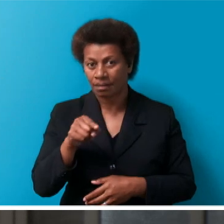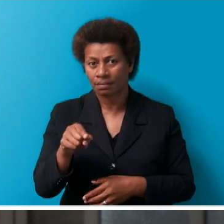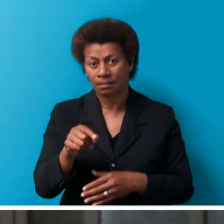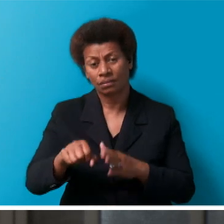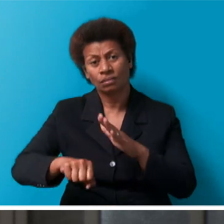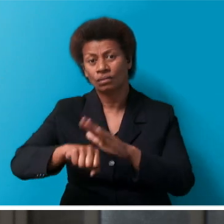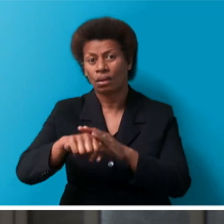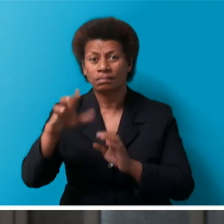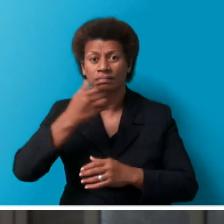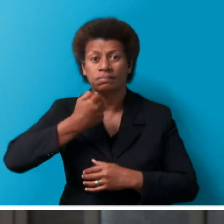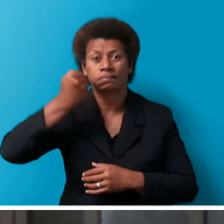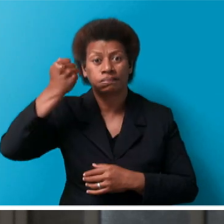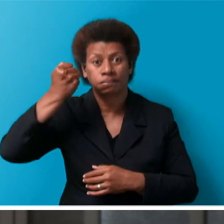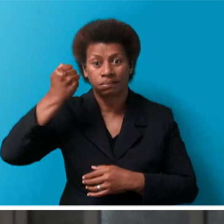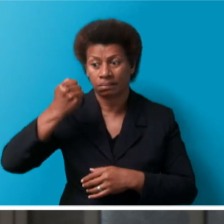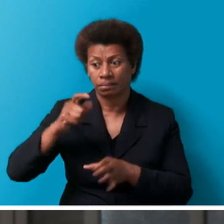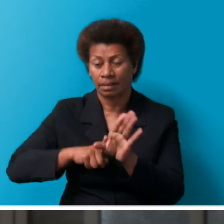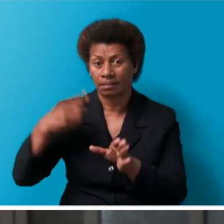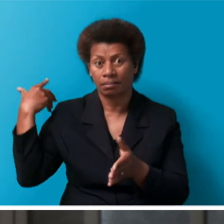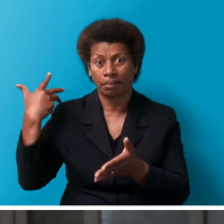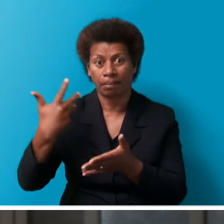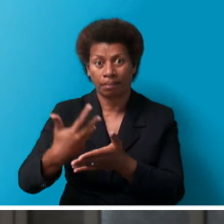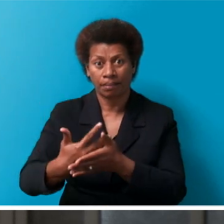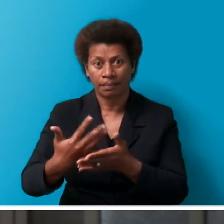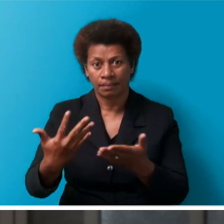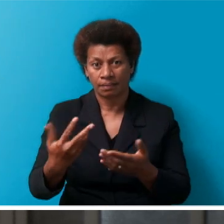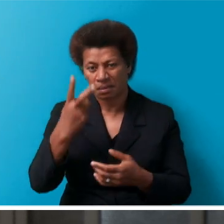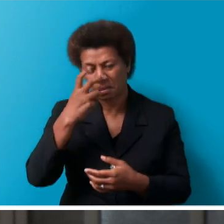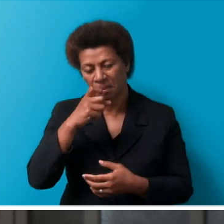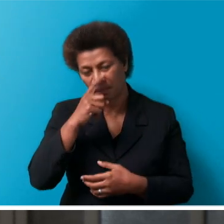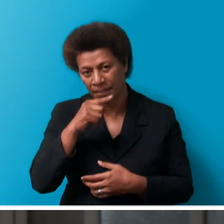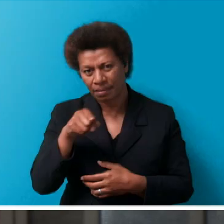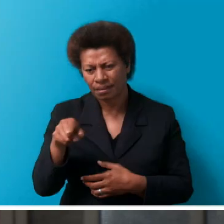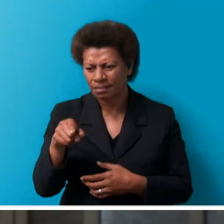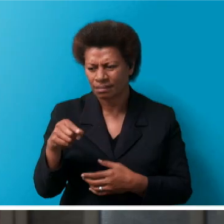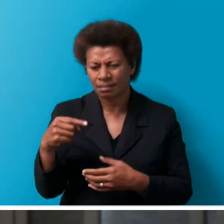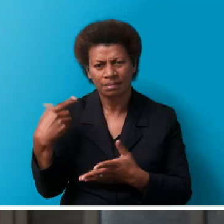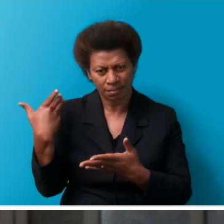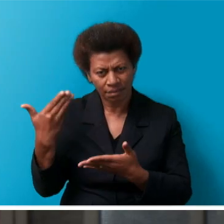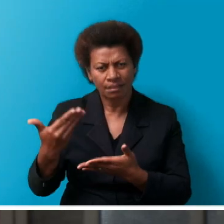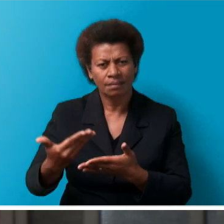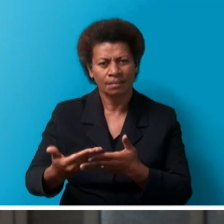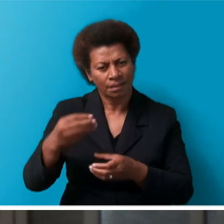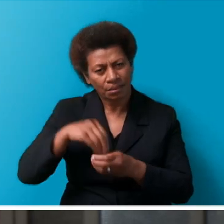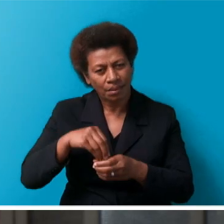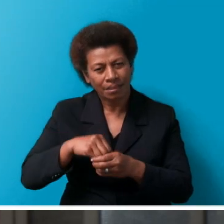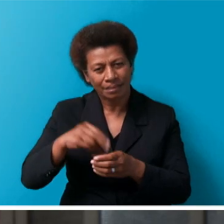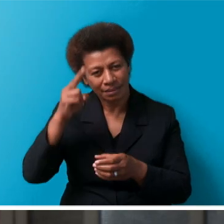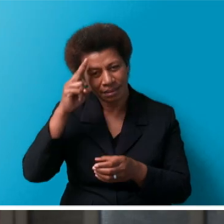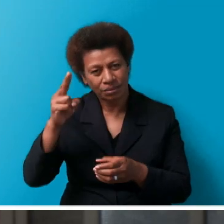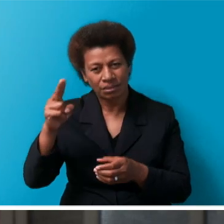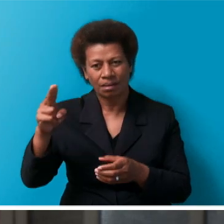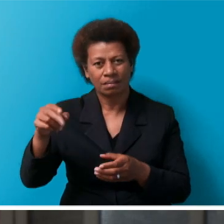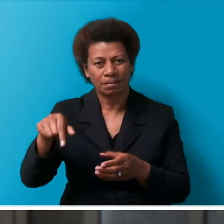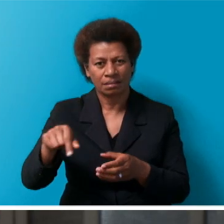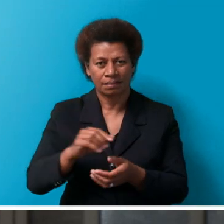for the past 3 years. Older persons have contributed to nation building. Many have been neglected as their families move on